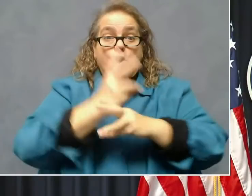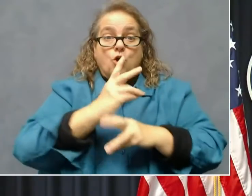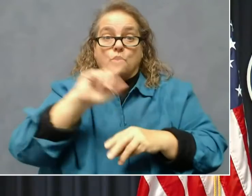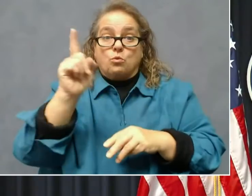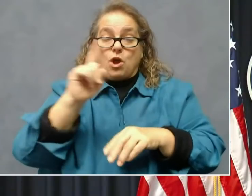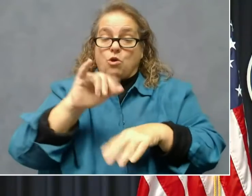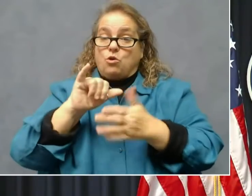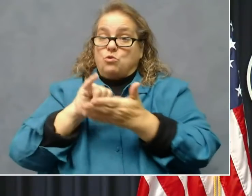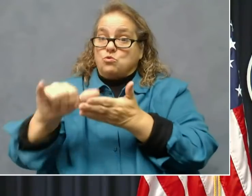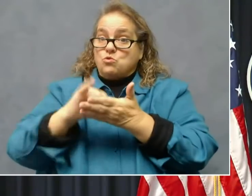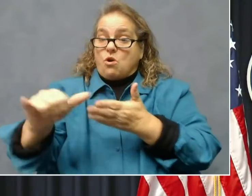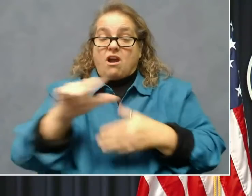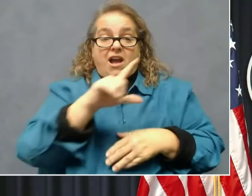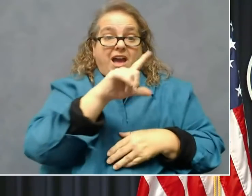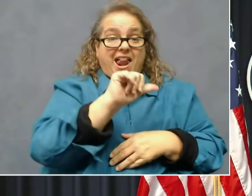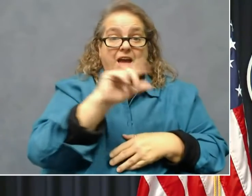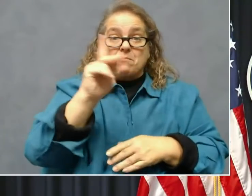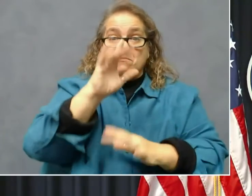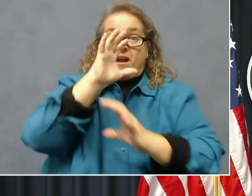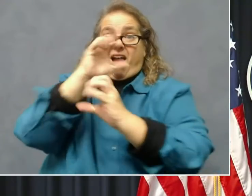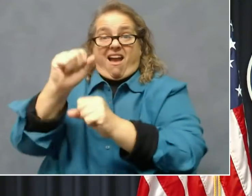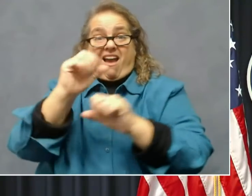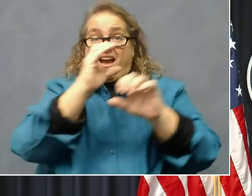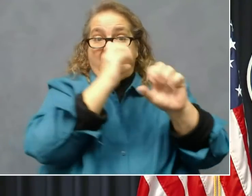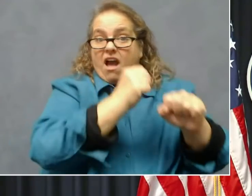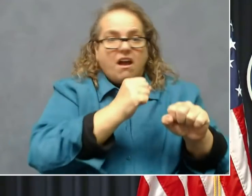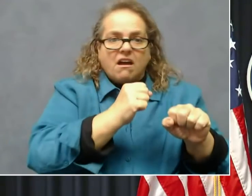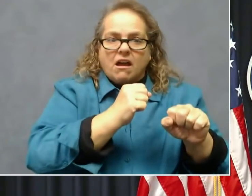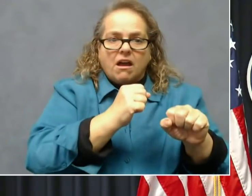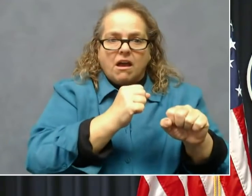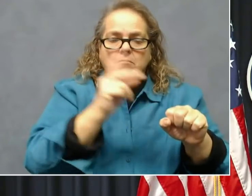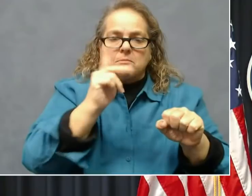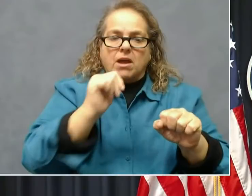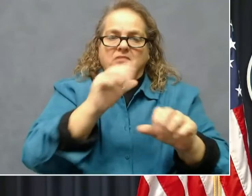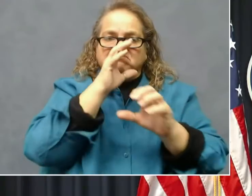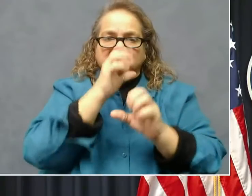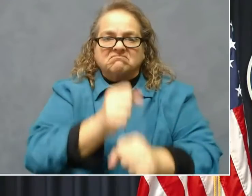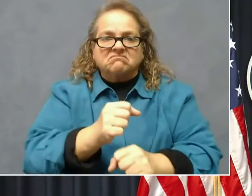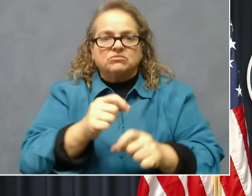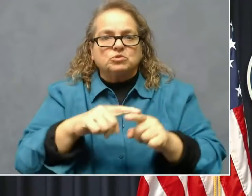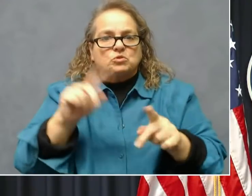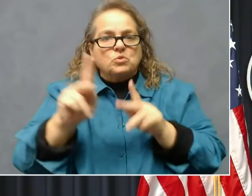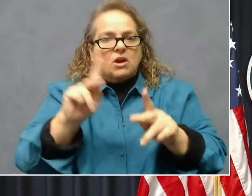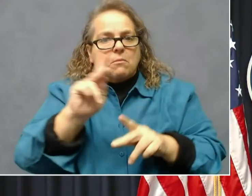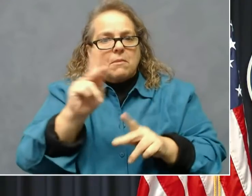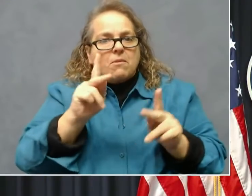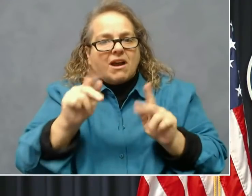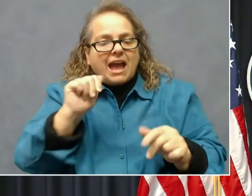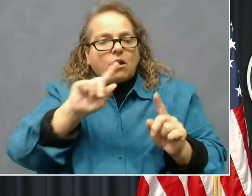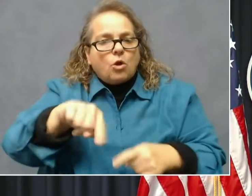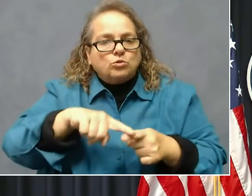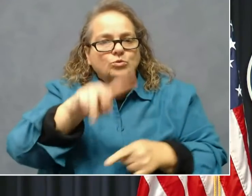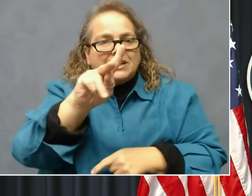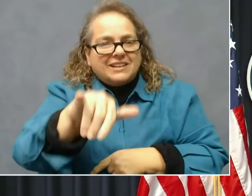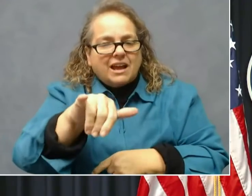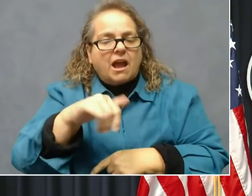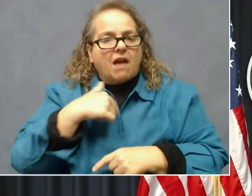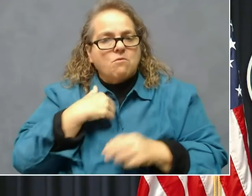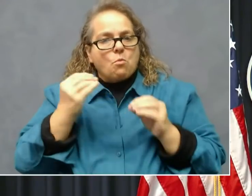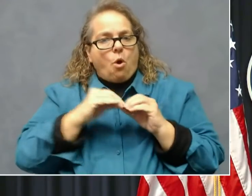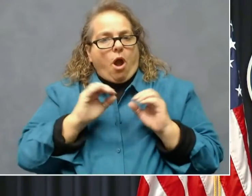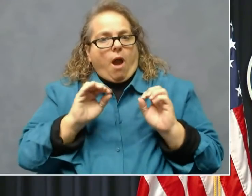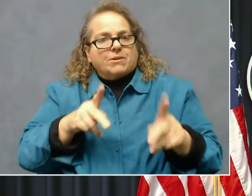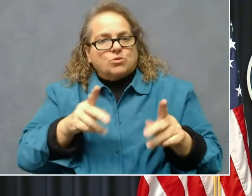longer attractive, a world where more people can work remotely, a world where Kentucky has more chances than ever